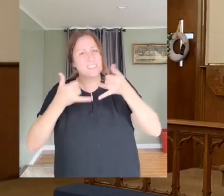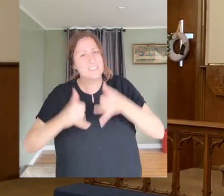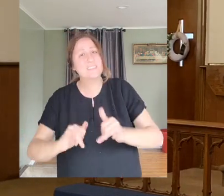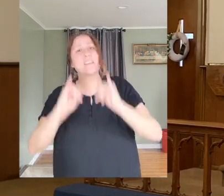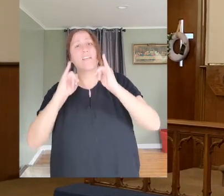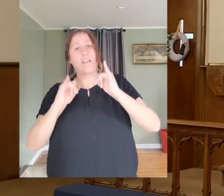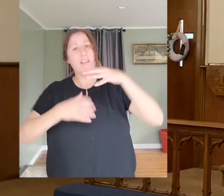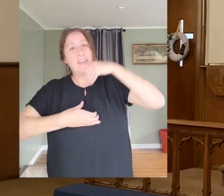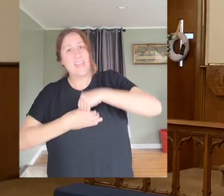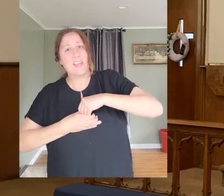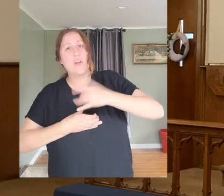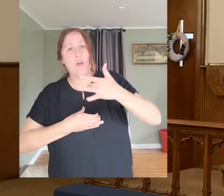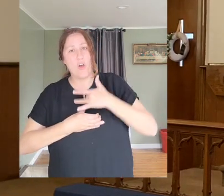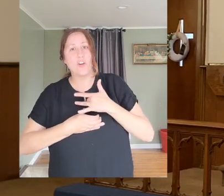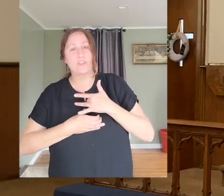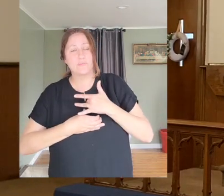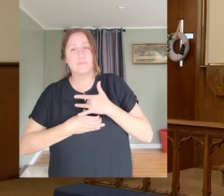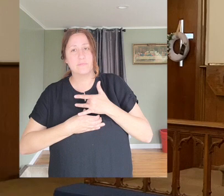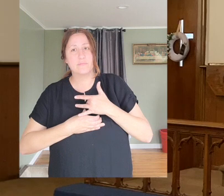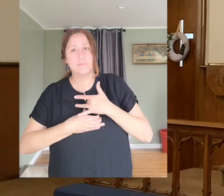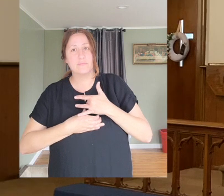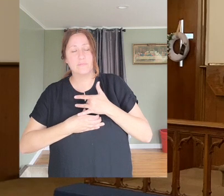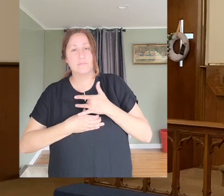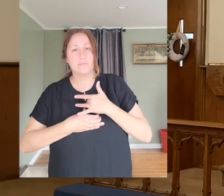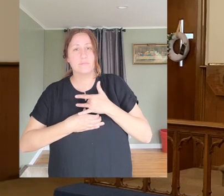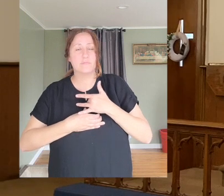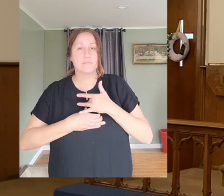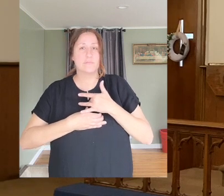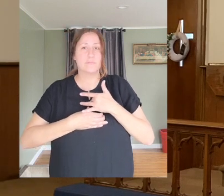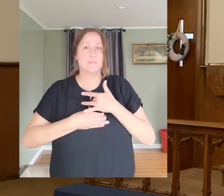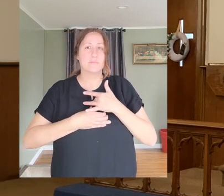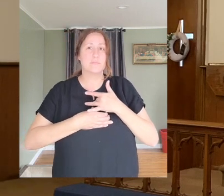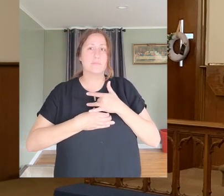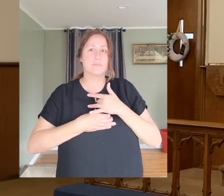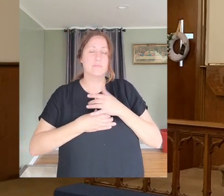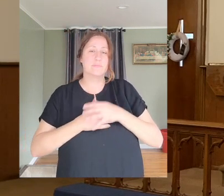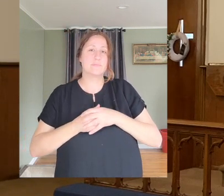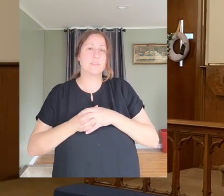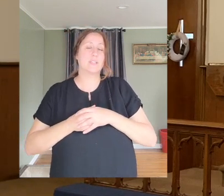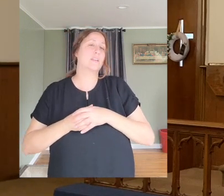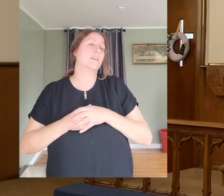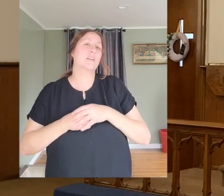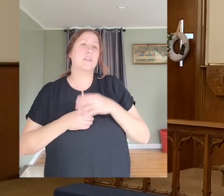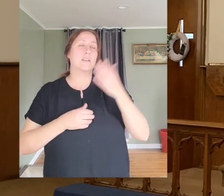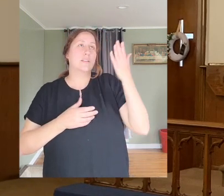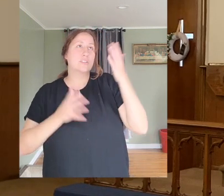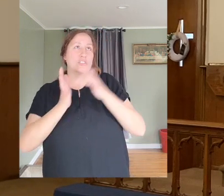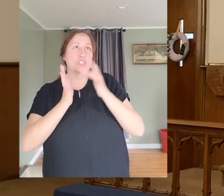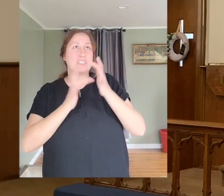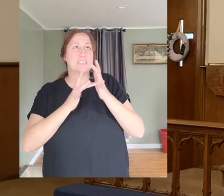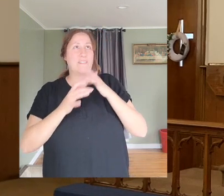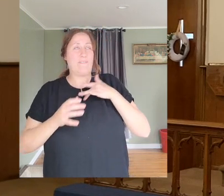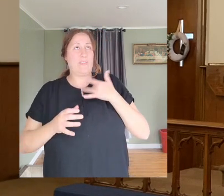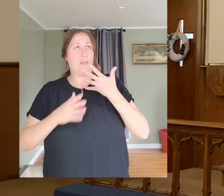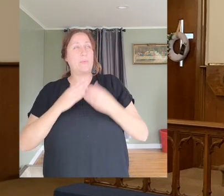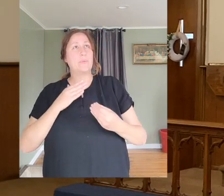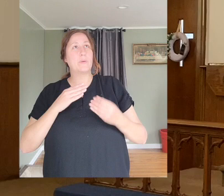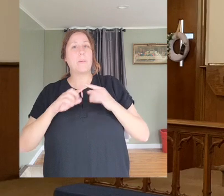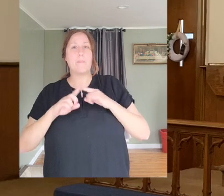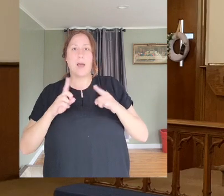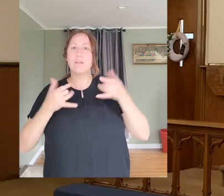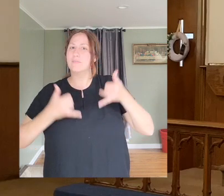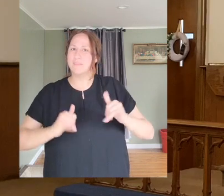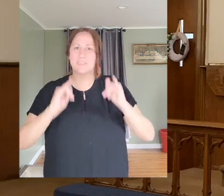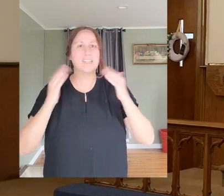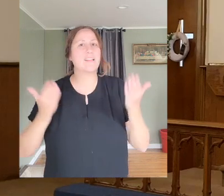hearts. After all, absence is presence in Jesus. And even in